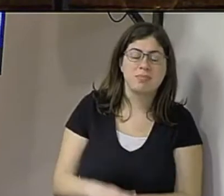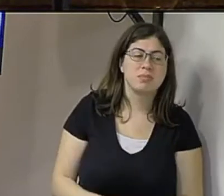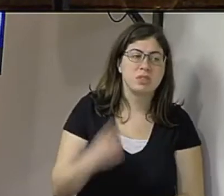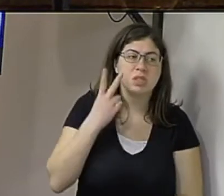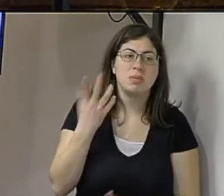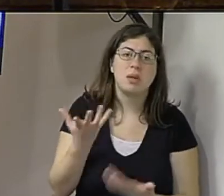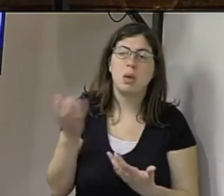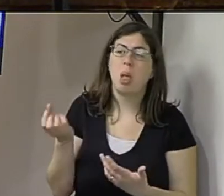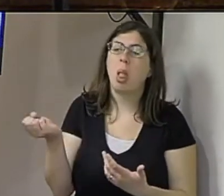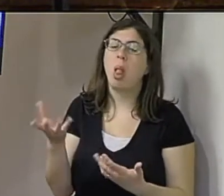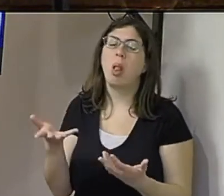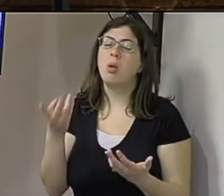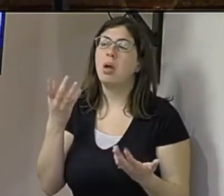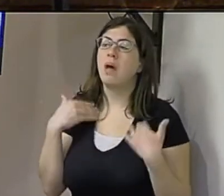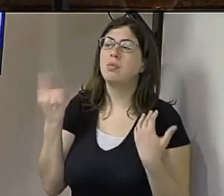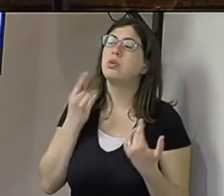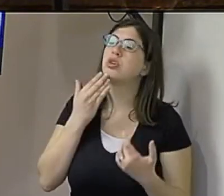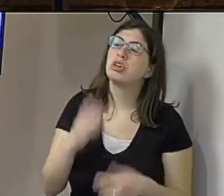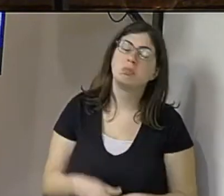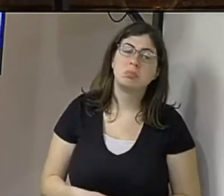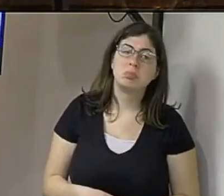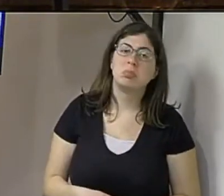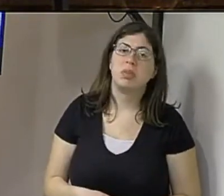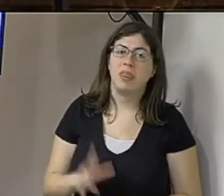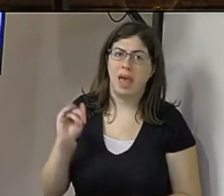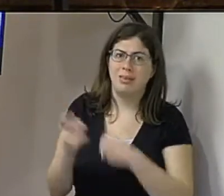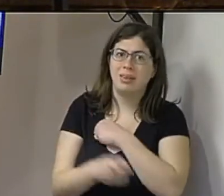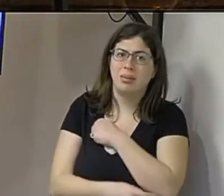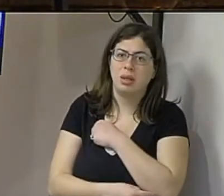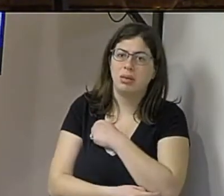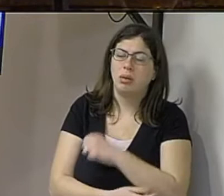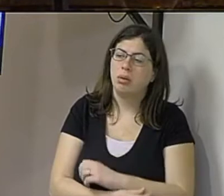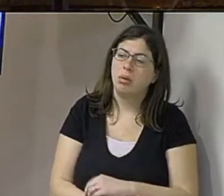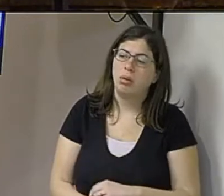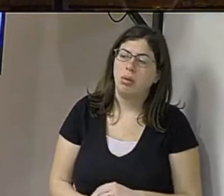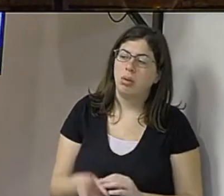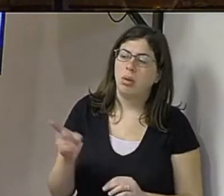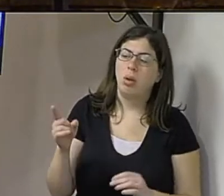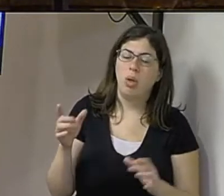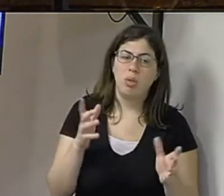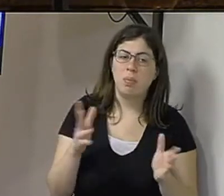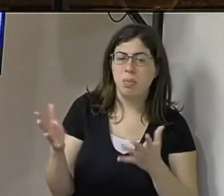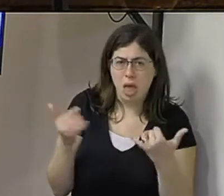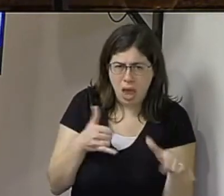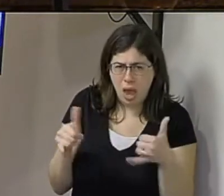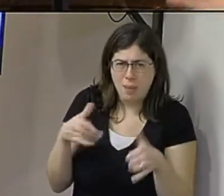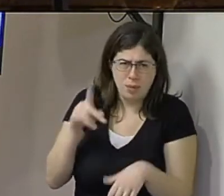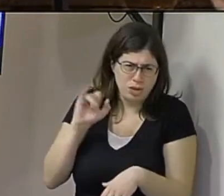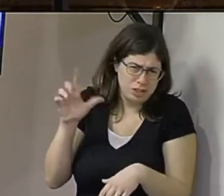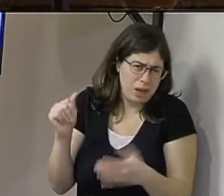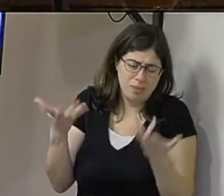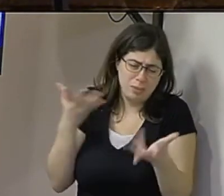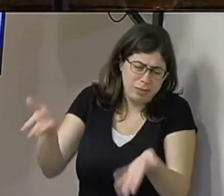if maybe the dice will roll and we'll get something good out of it. That would have been super tempting for him to play. Hey, this is how the game's played, man. It's the Persian court. People